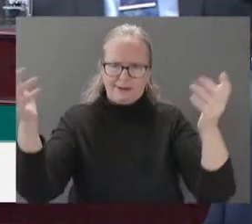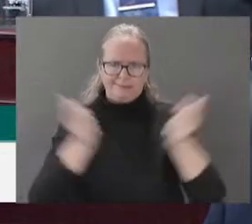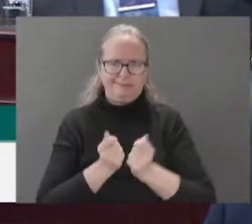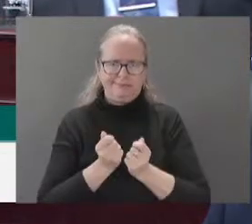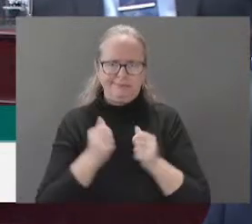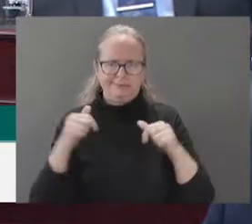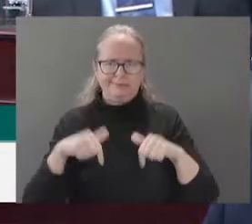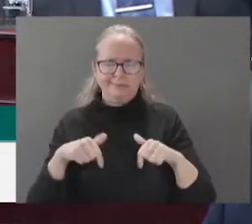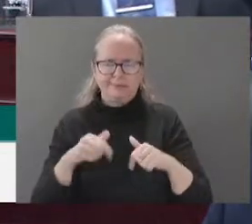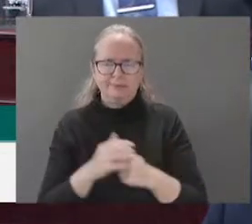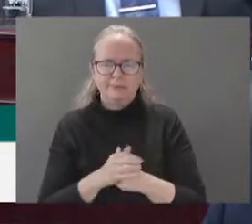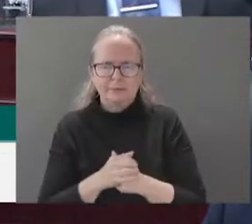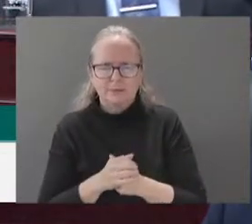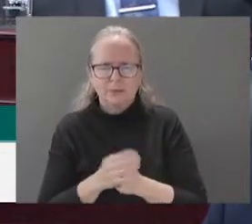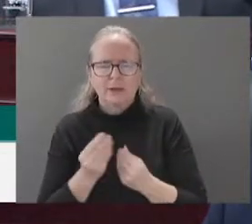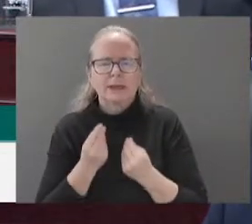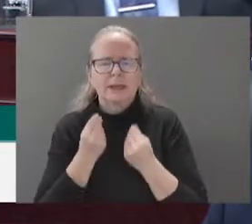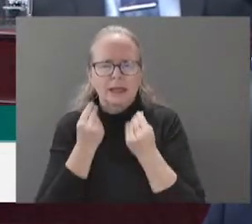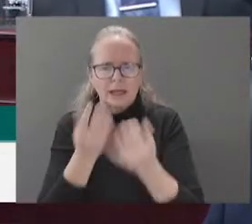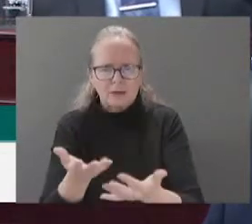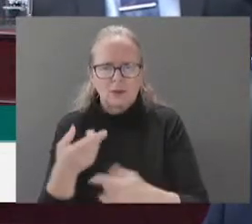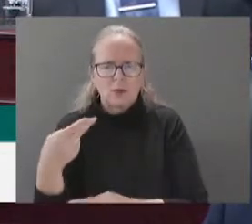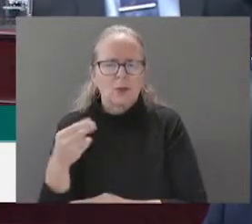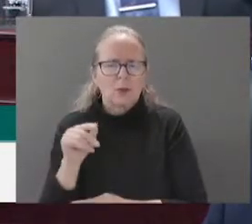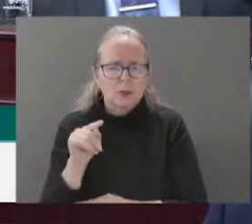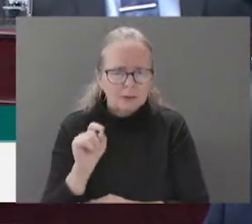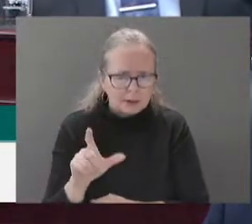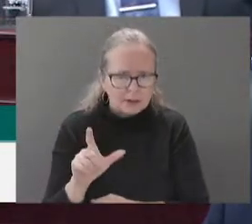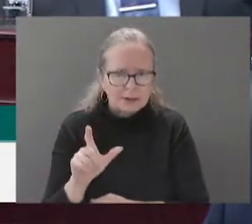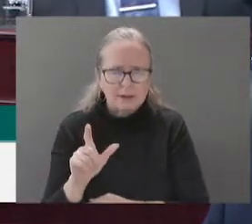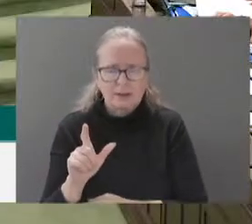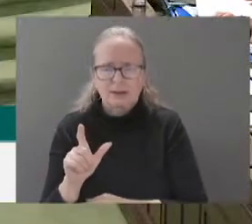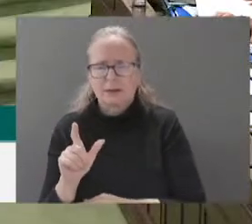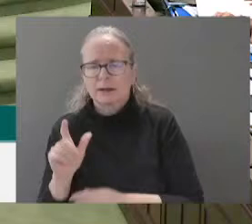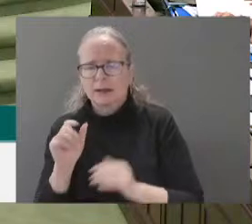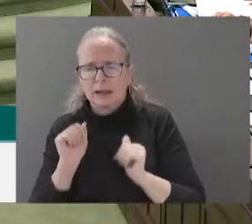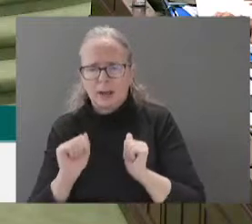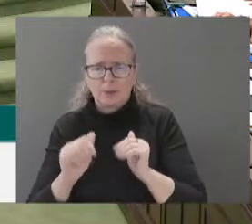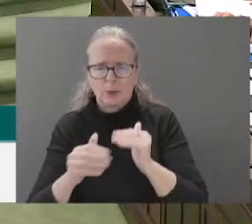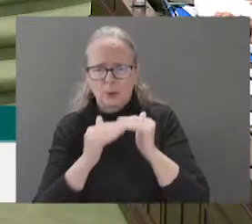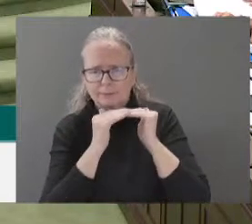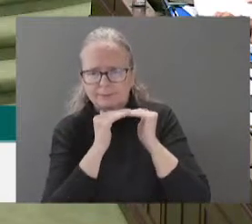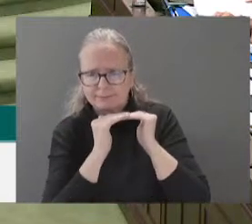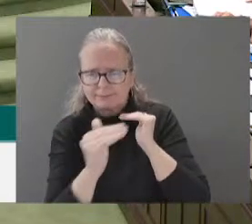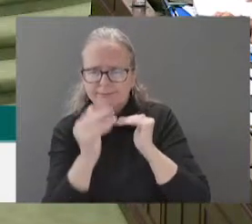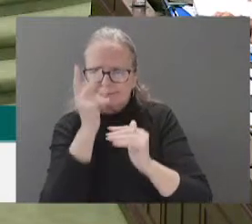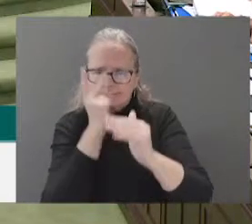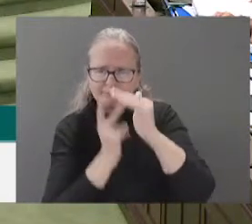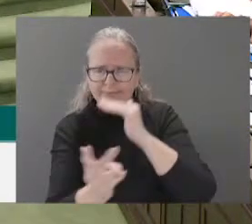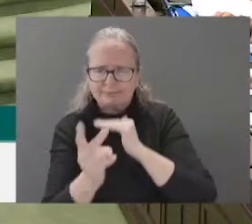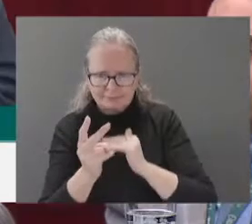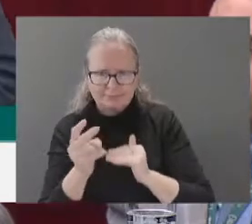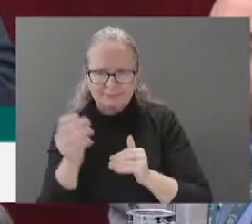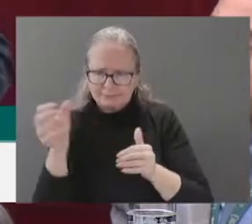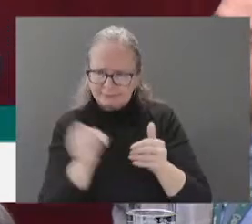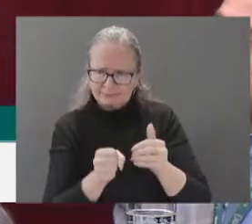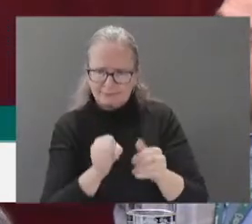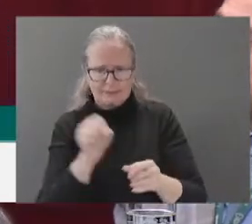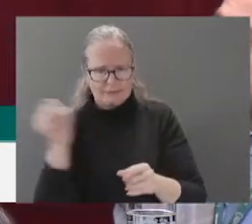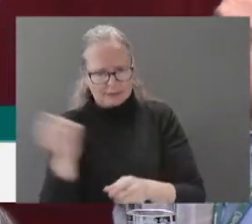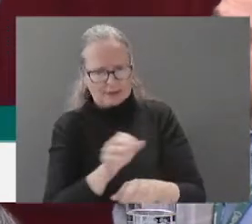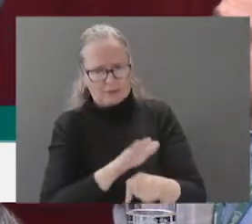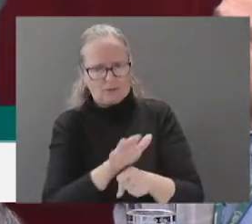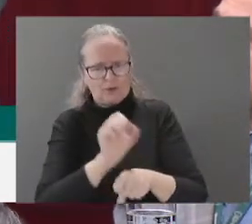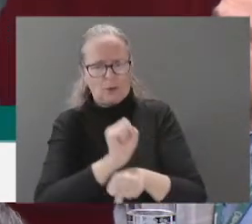focus on growing the VIS economy throughout our beautiful Province The Honorable member for Calgary Fish Creek thank you than you Mr